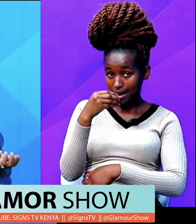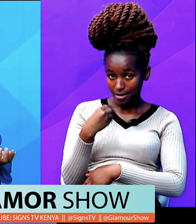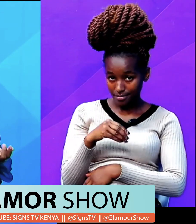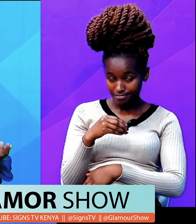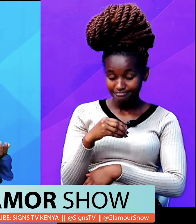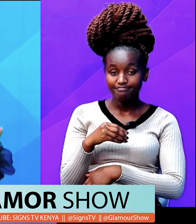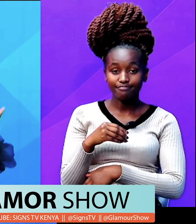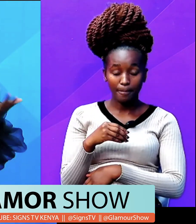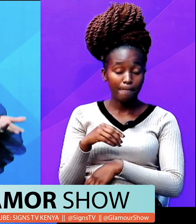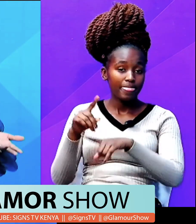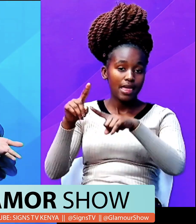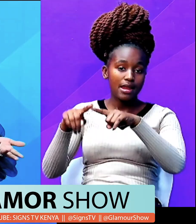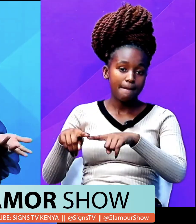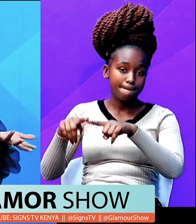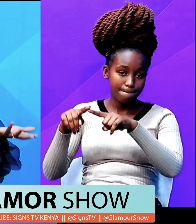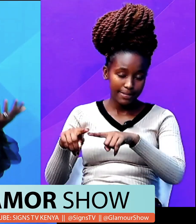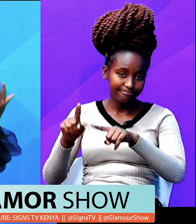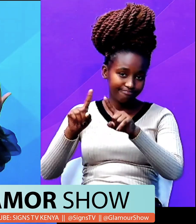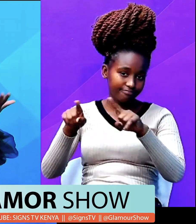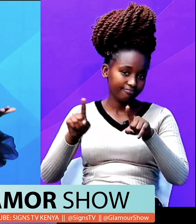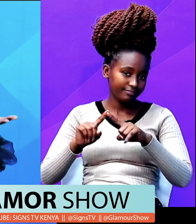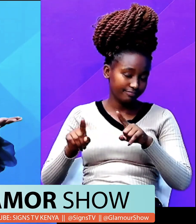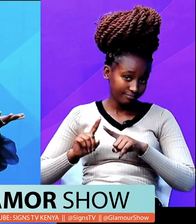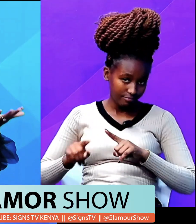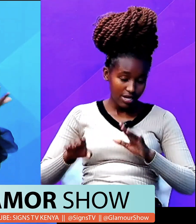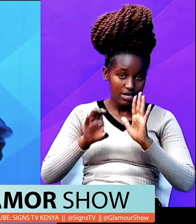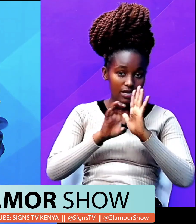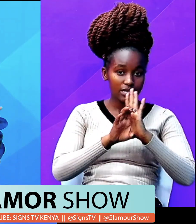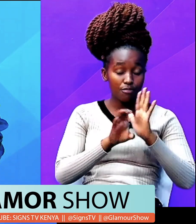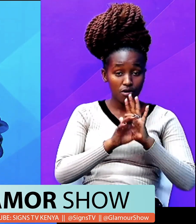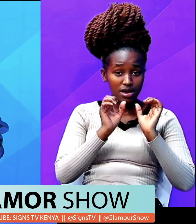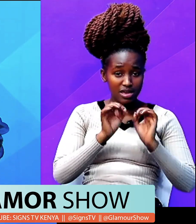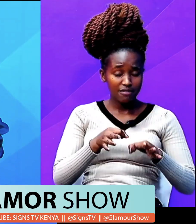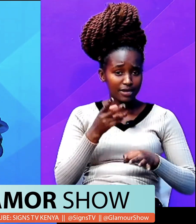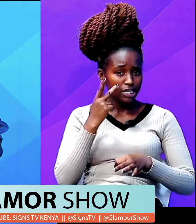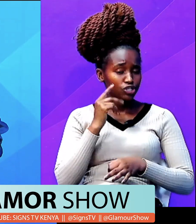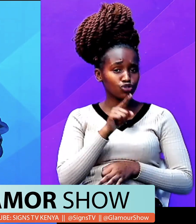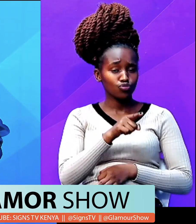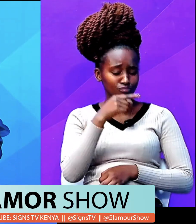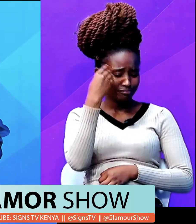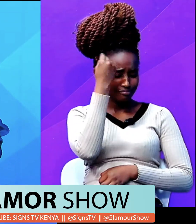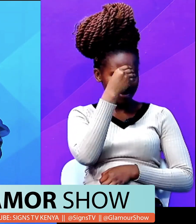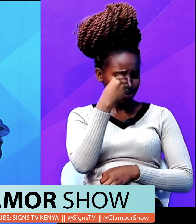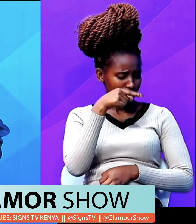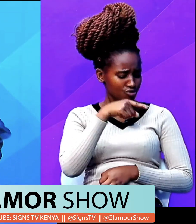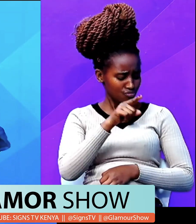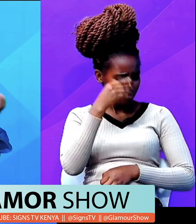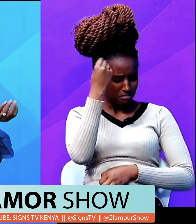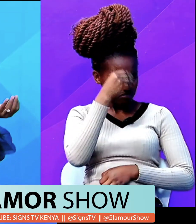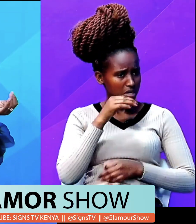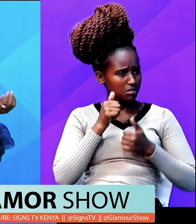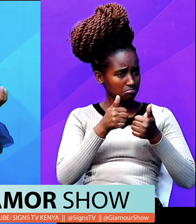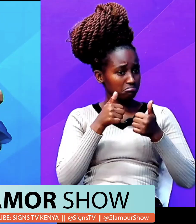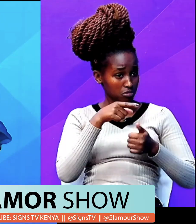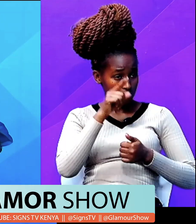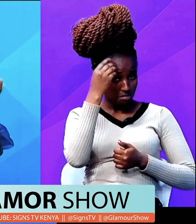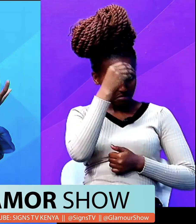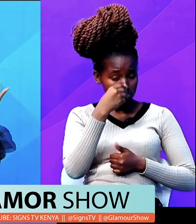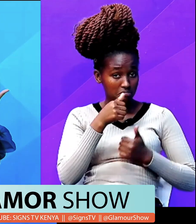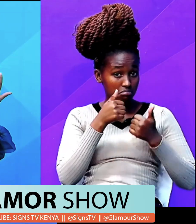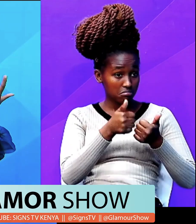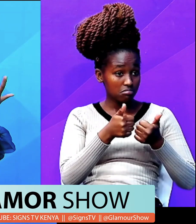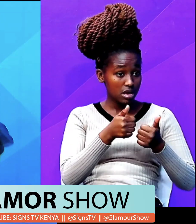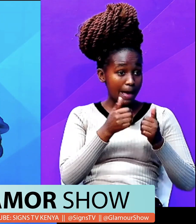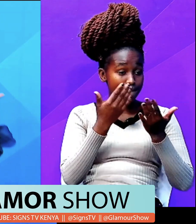instance, like you, Edna, I can see you've done nice makeup on your face. Maybe if you would want to